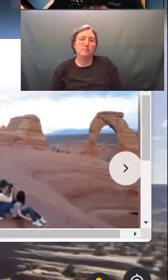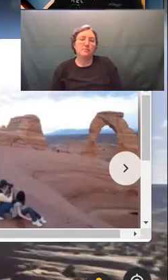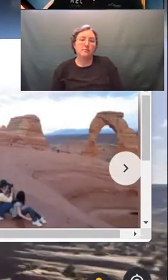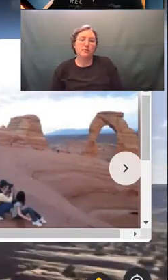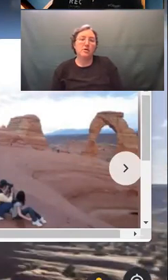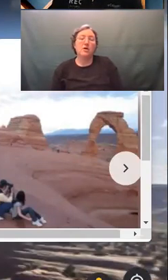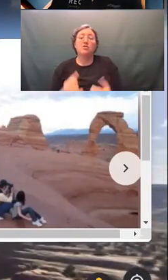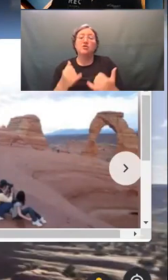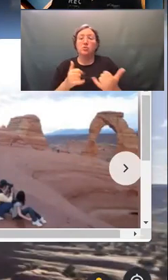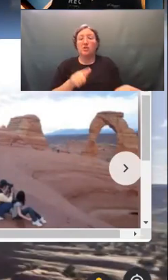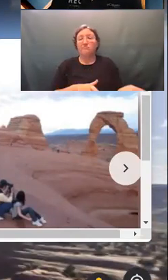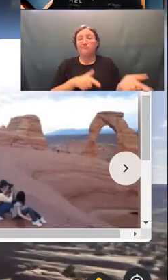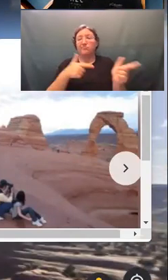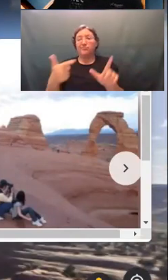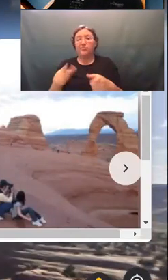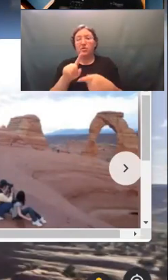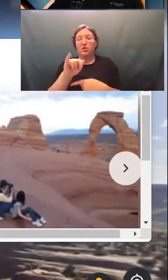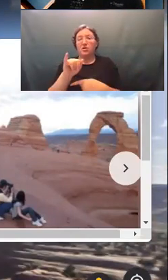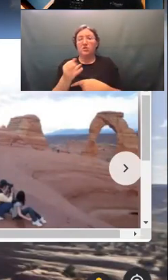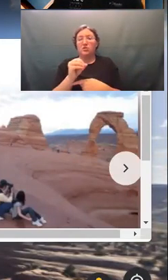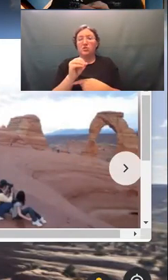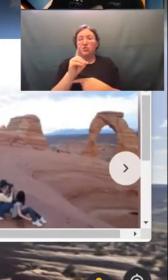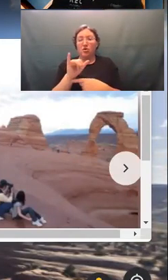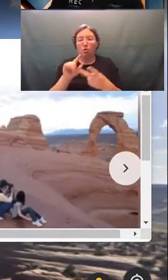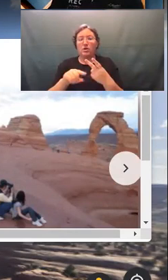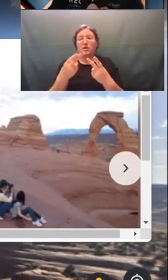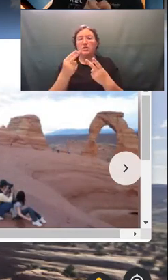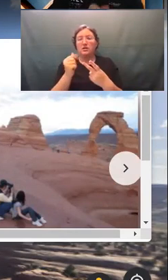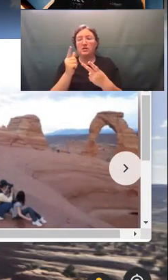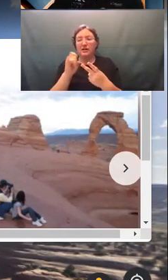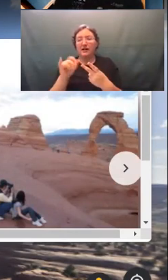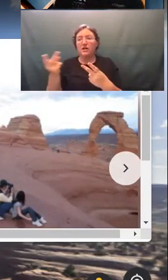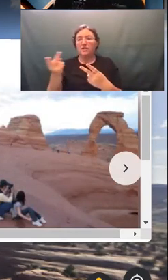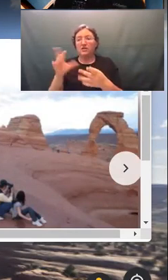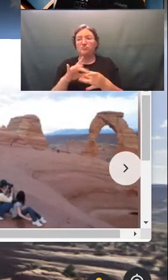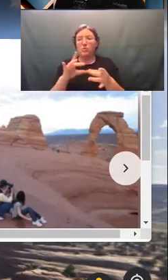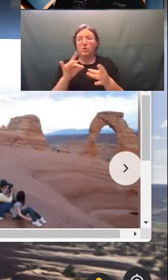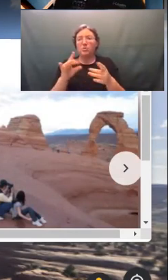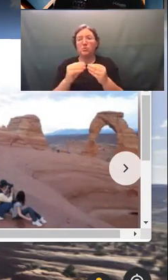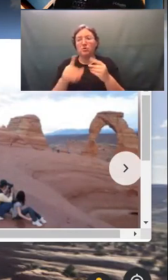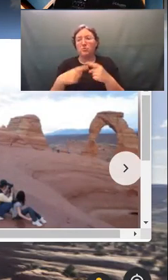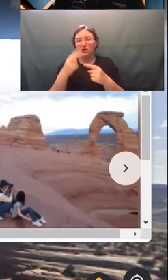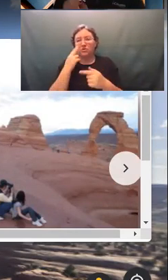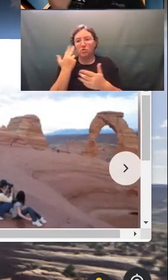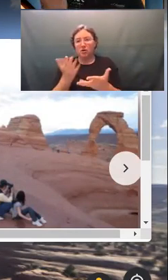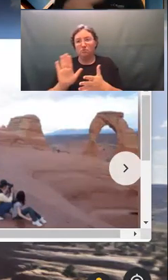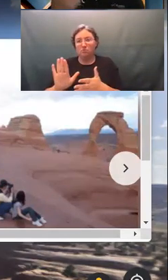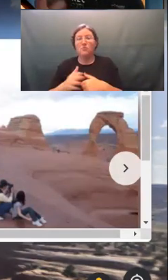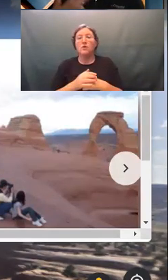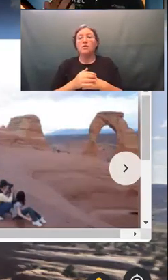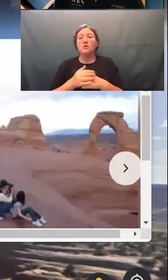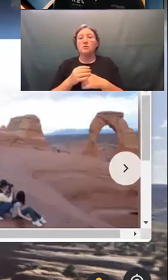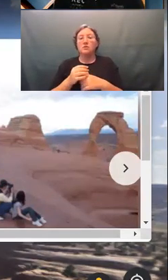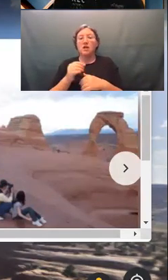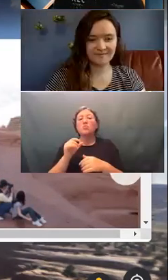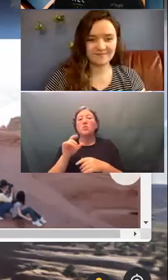I'm going to hand it on over to Jody and Haley to give us some more insight into Utah. And we're going to go ahead and click through